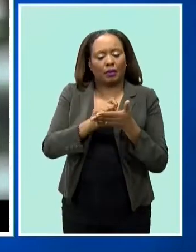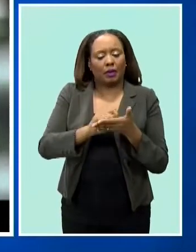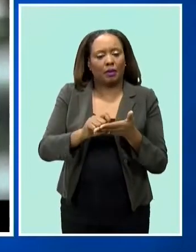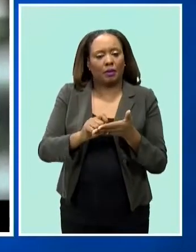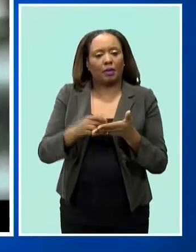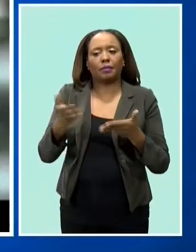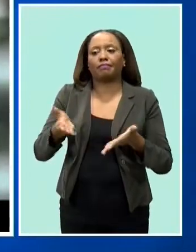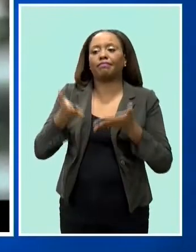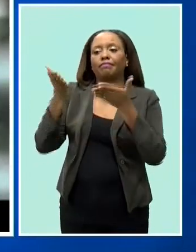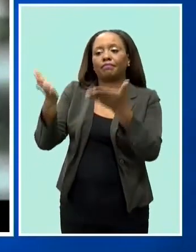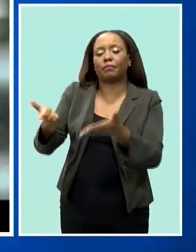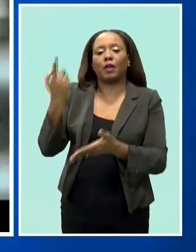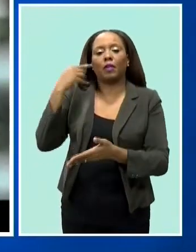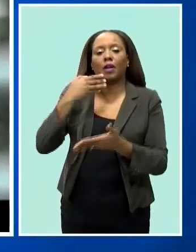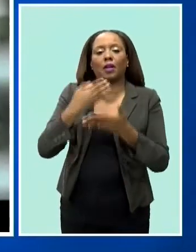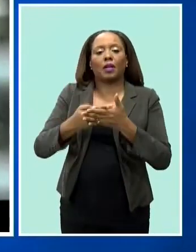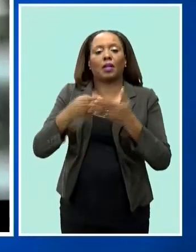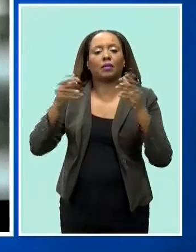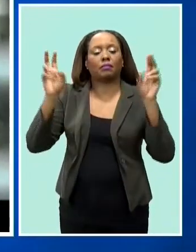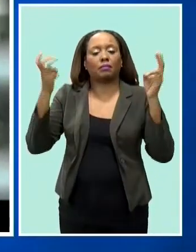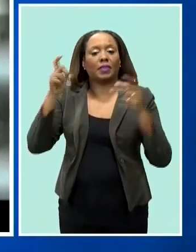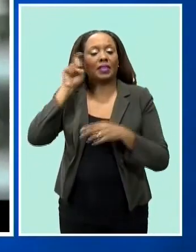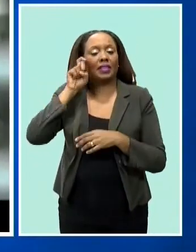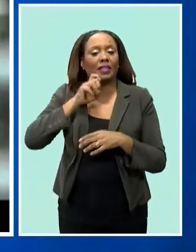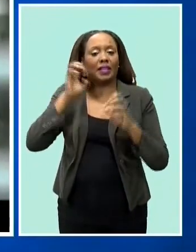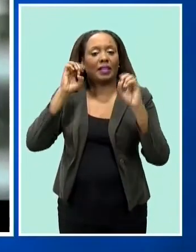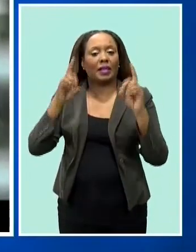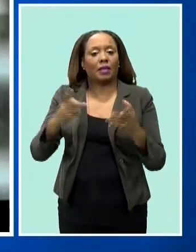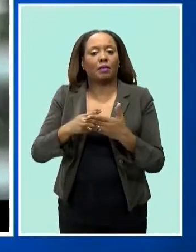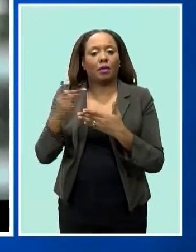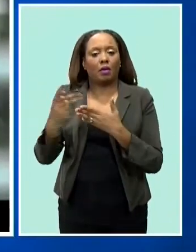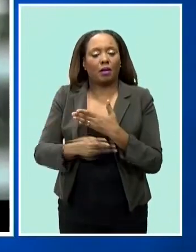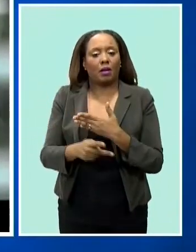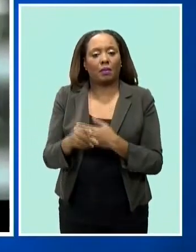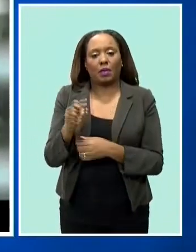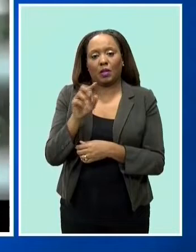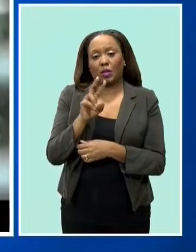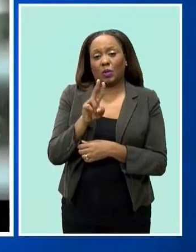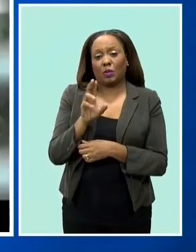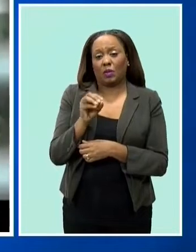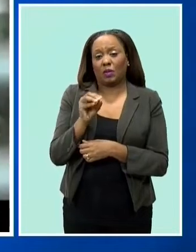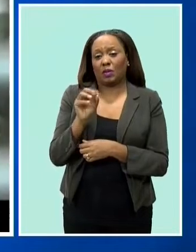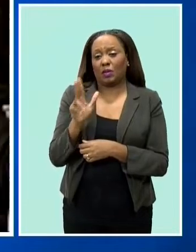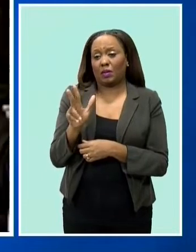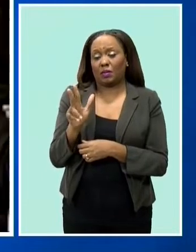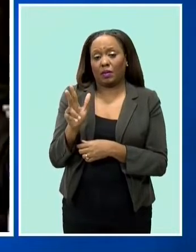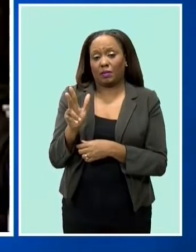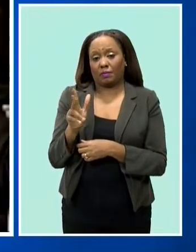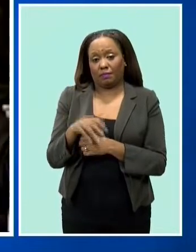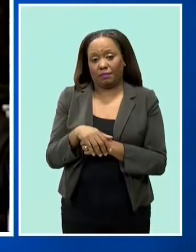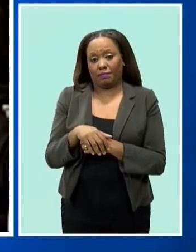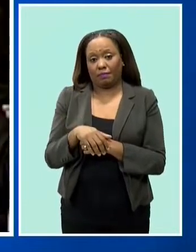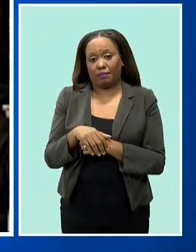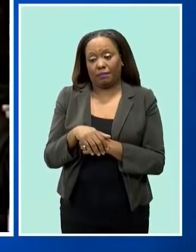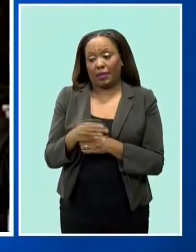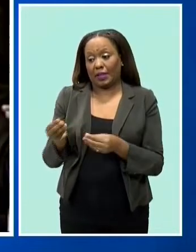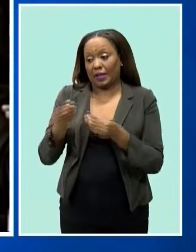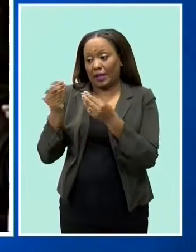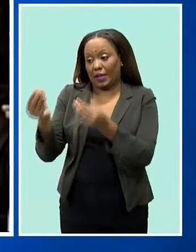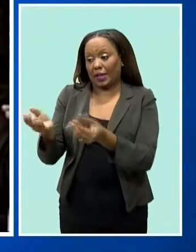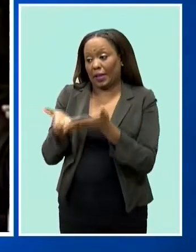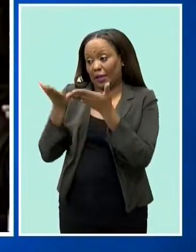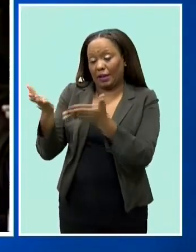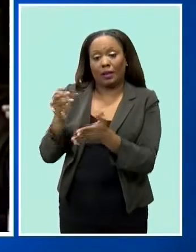a comprehensive sex education program for schools since 2003 to the Ministry of Education. One of the things about